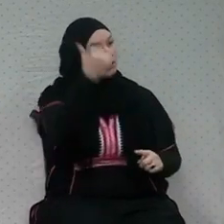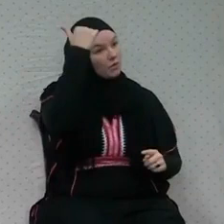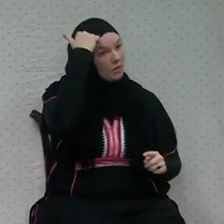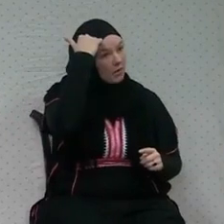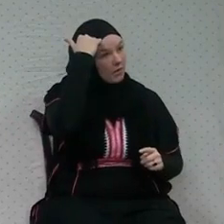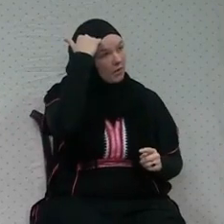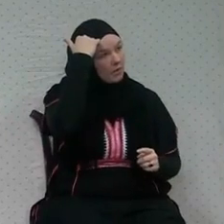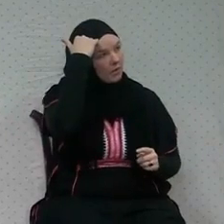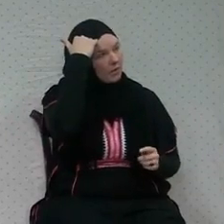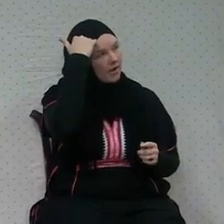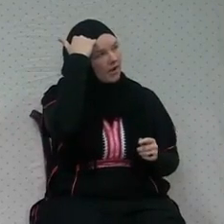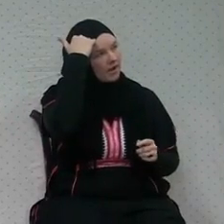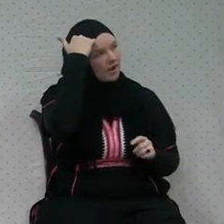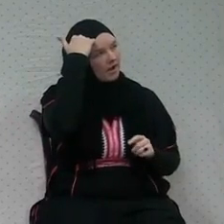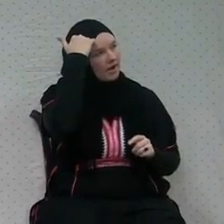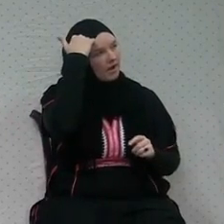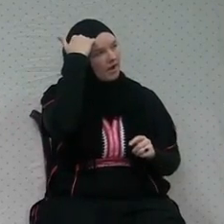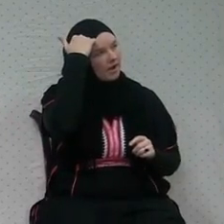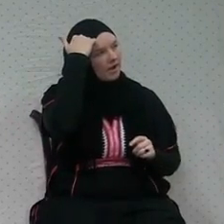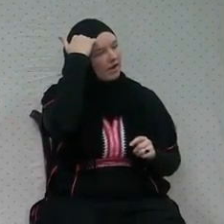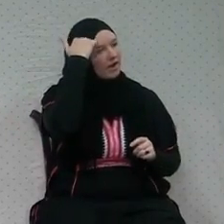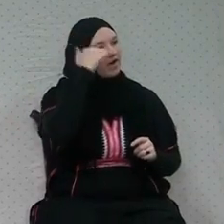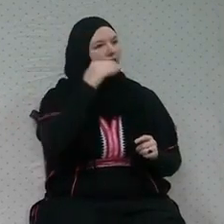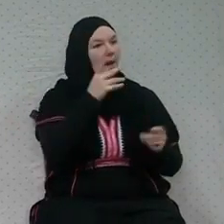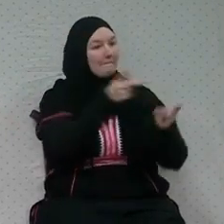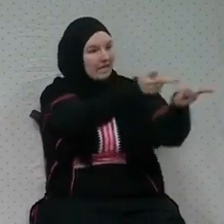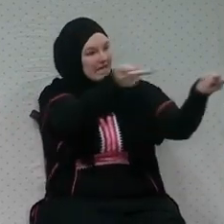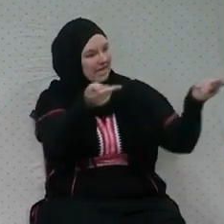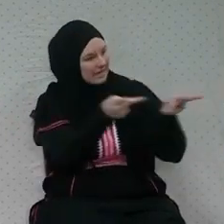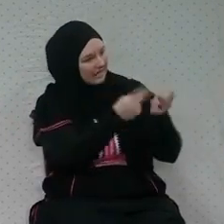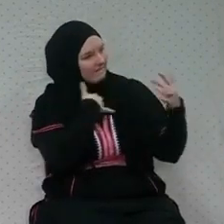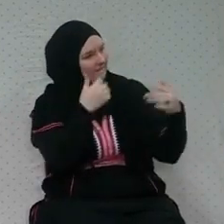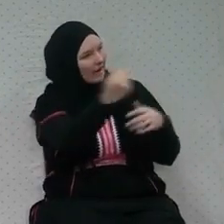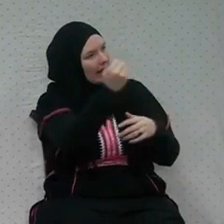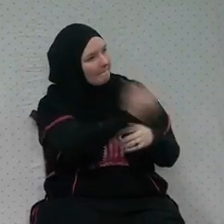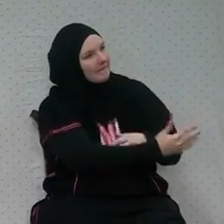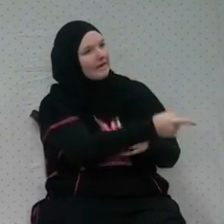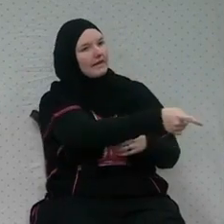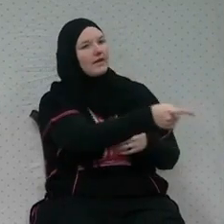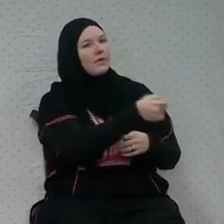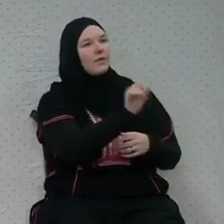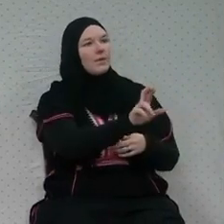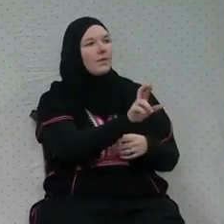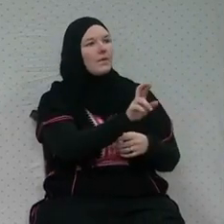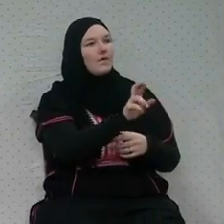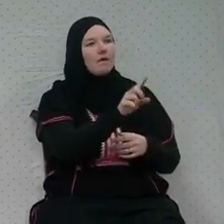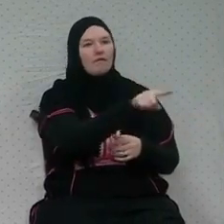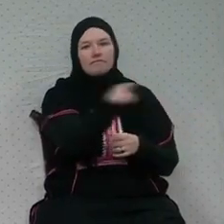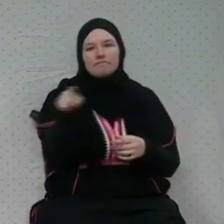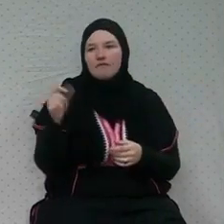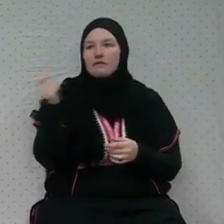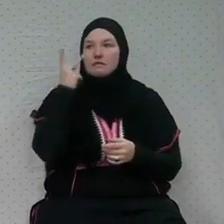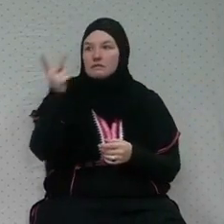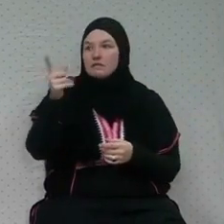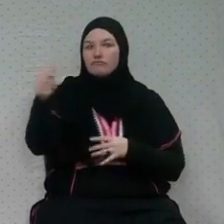place that plays anything of gambling or engages in anything of drinking or anything like